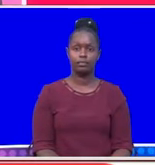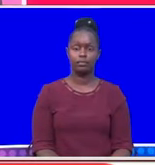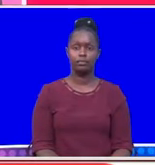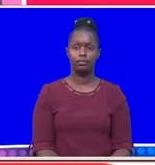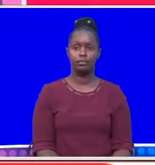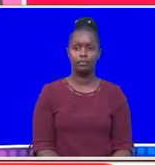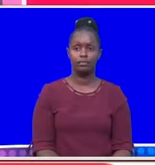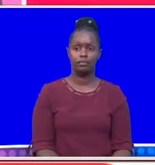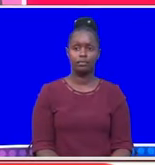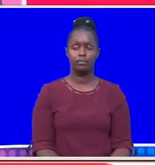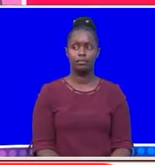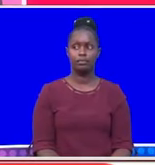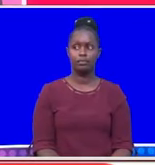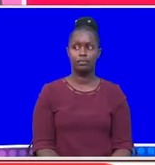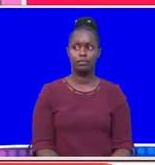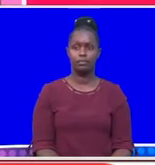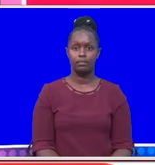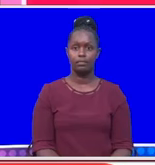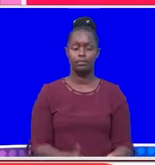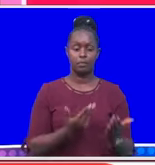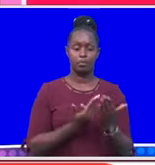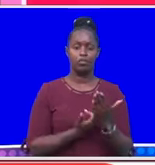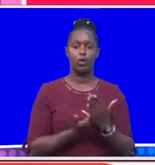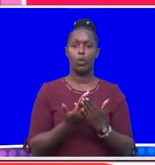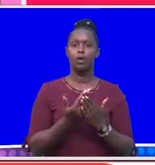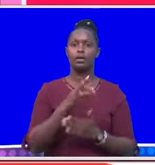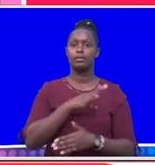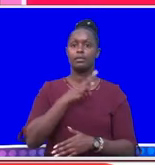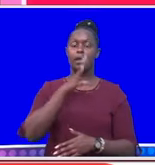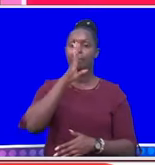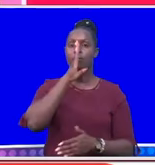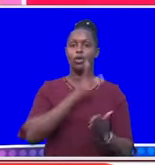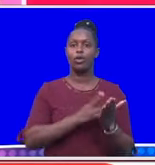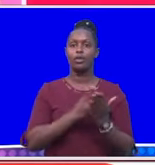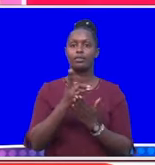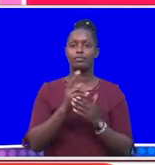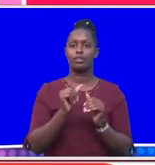Well, in the whole spirit of being honest, let's continue. Tonight, the Azimio